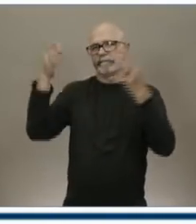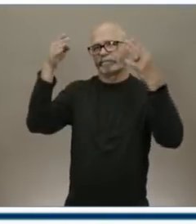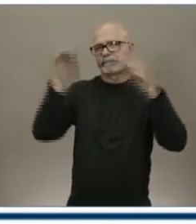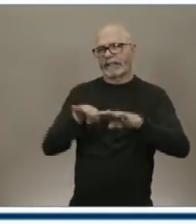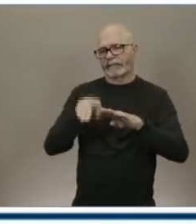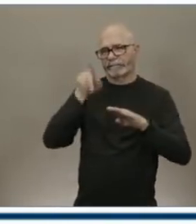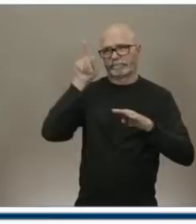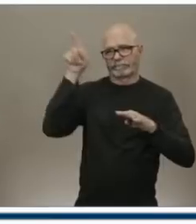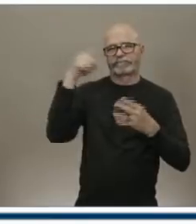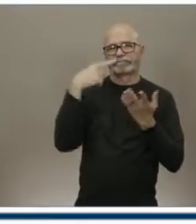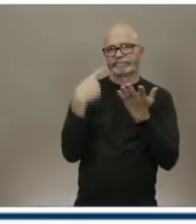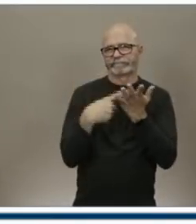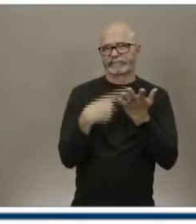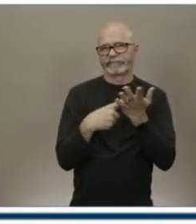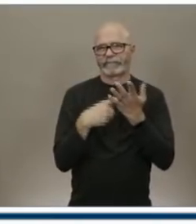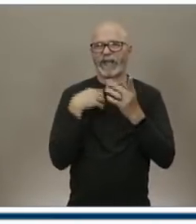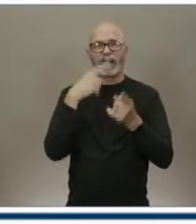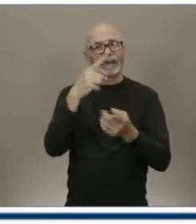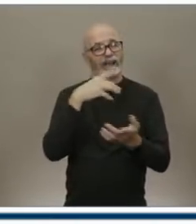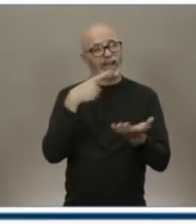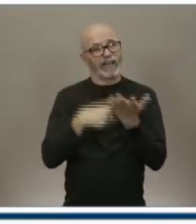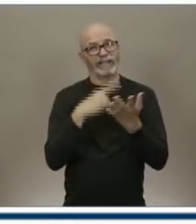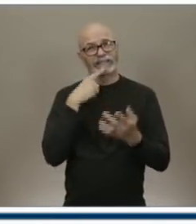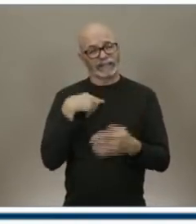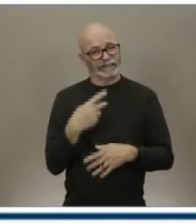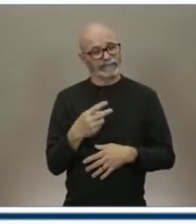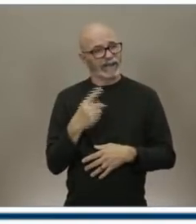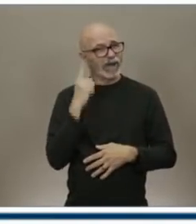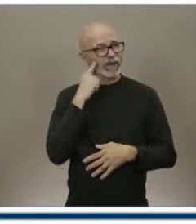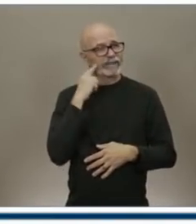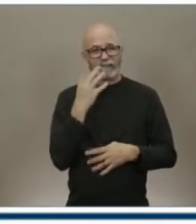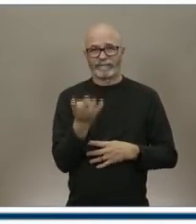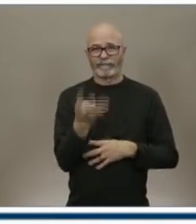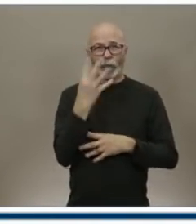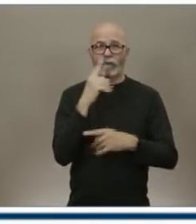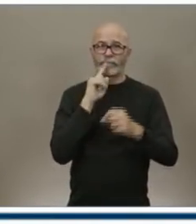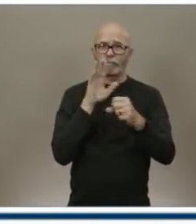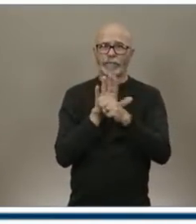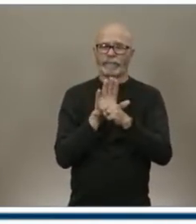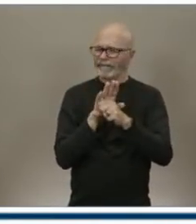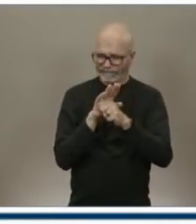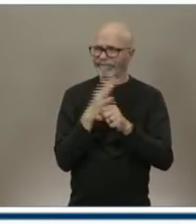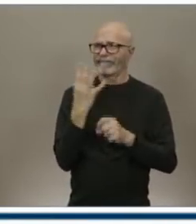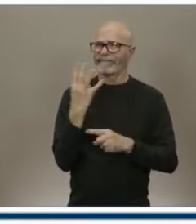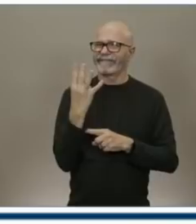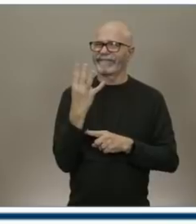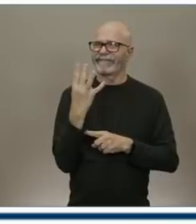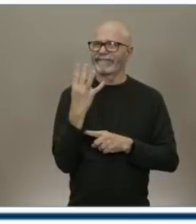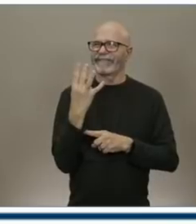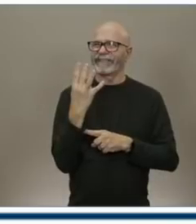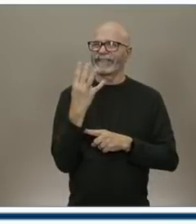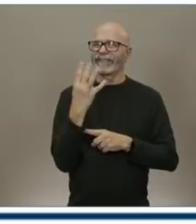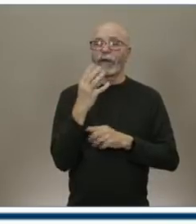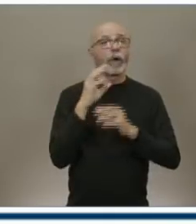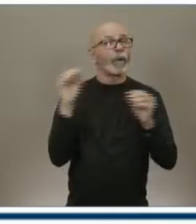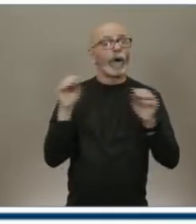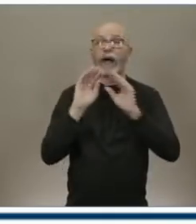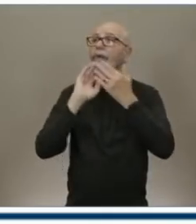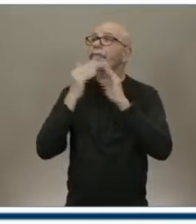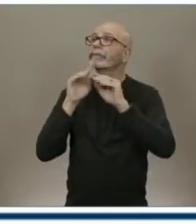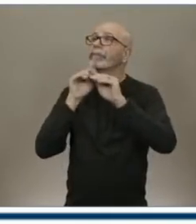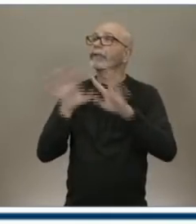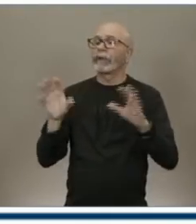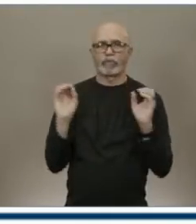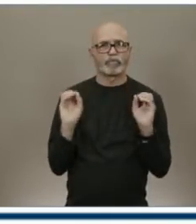it's 4, but again, if you could go over that. And although there's no community spread right now, what's